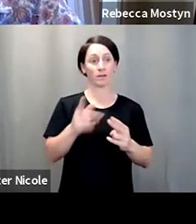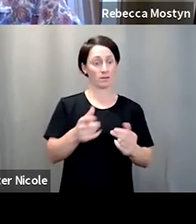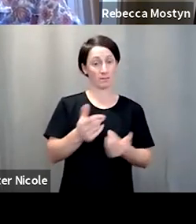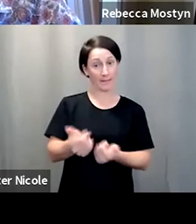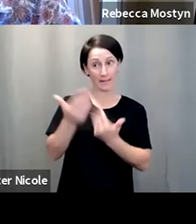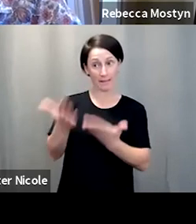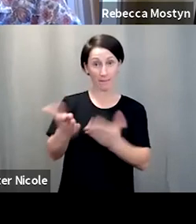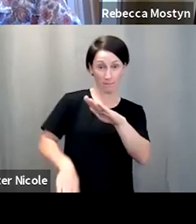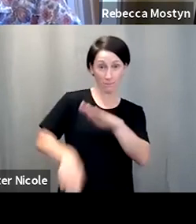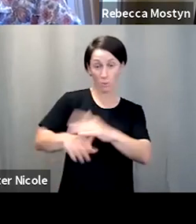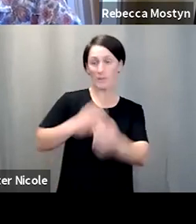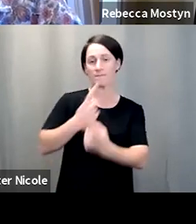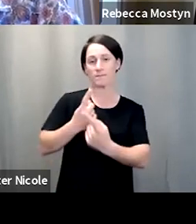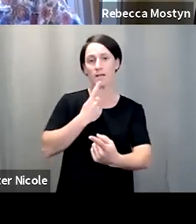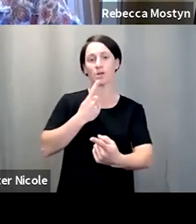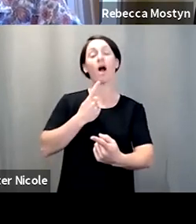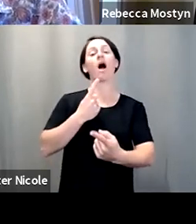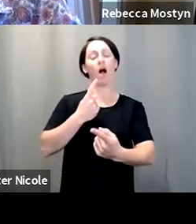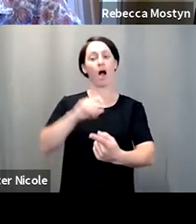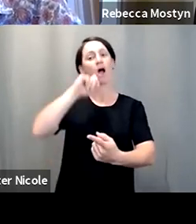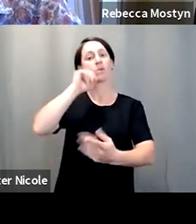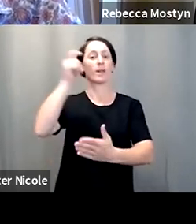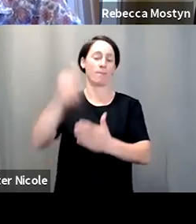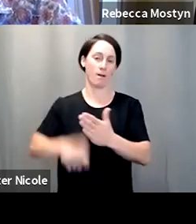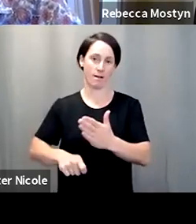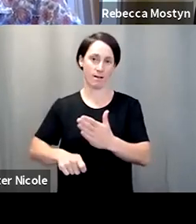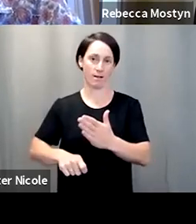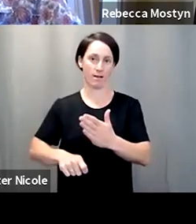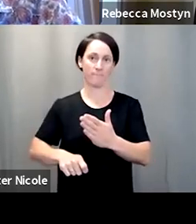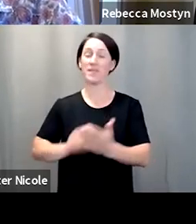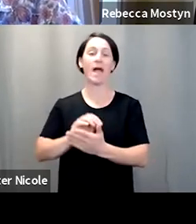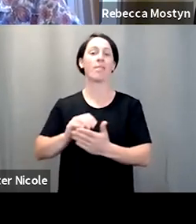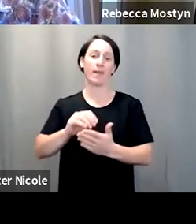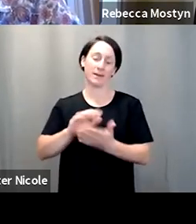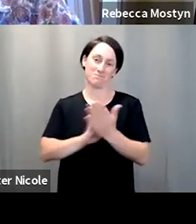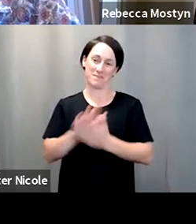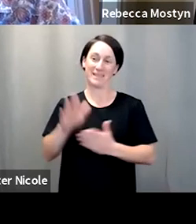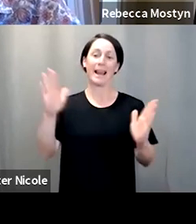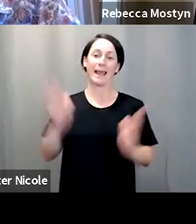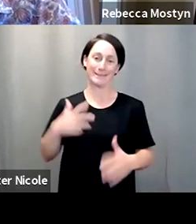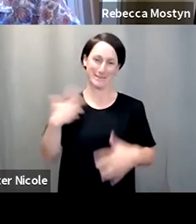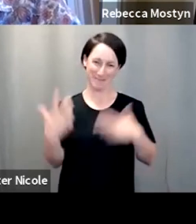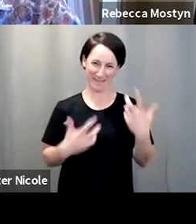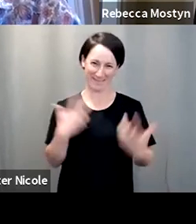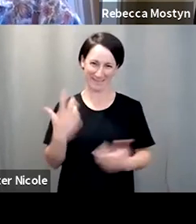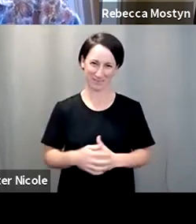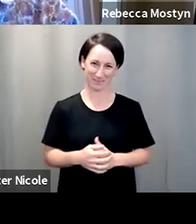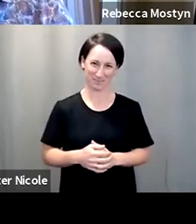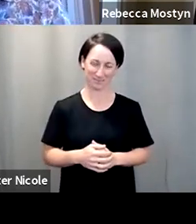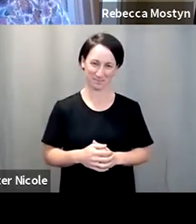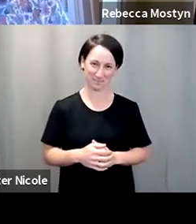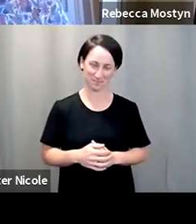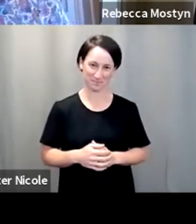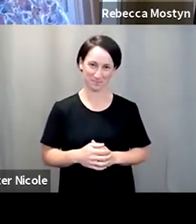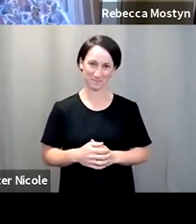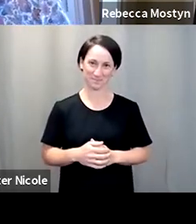information are less likely to need to make a complaint in relation to a ticketing issue. So I think